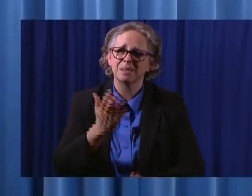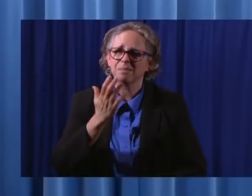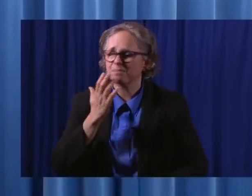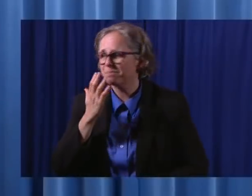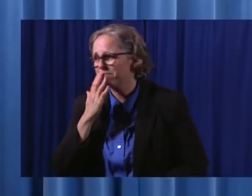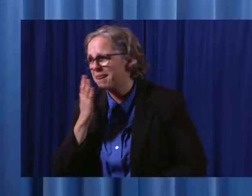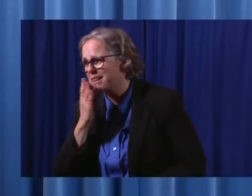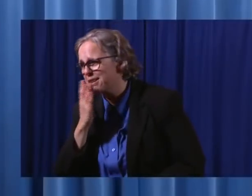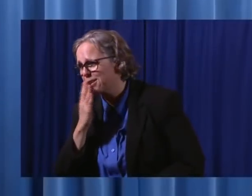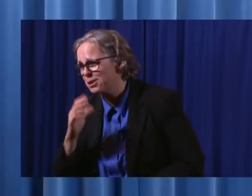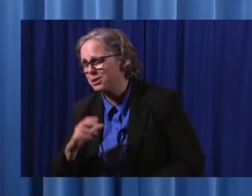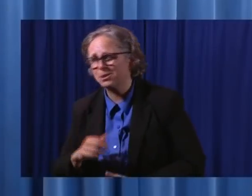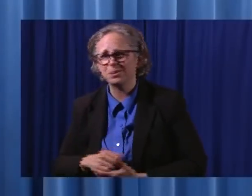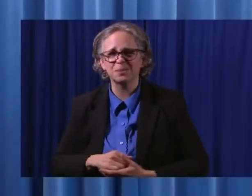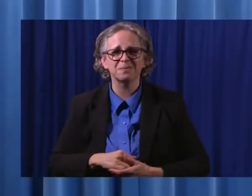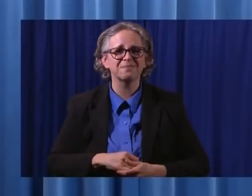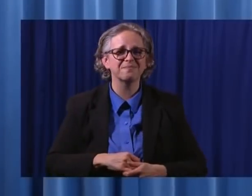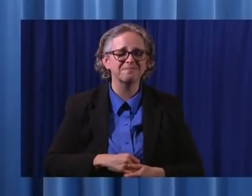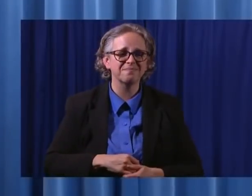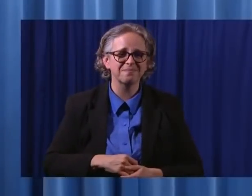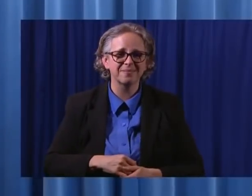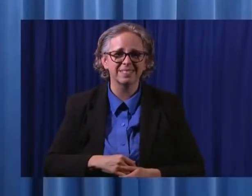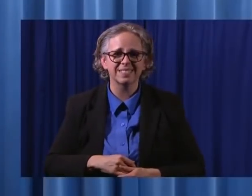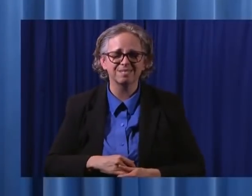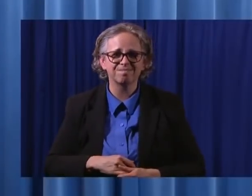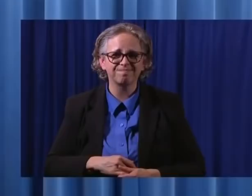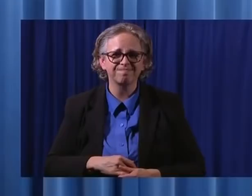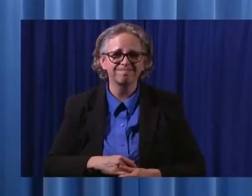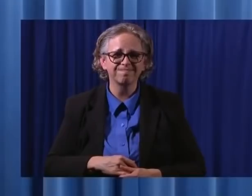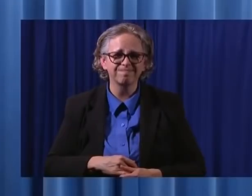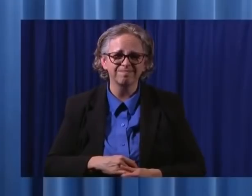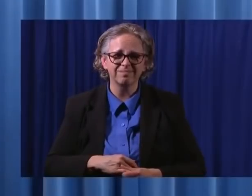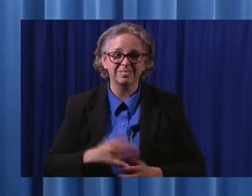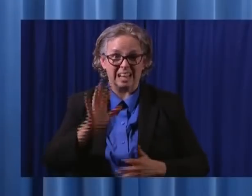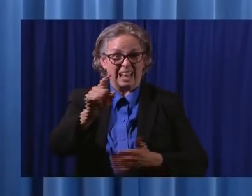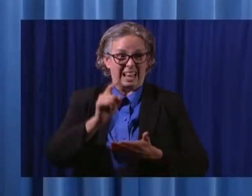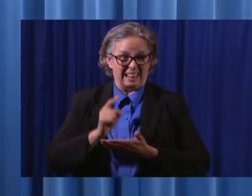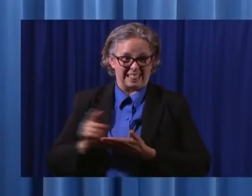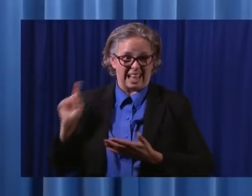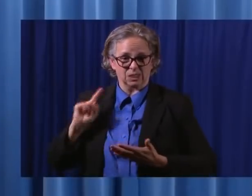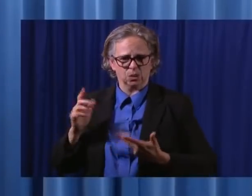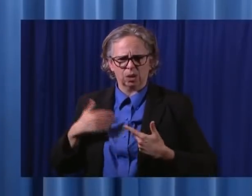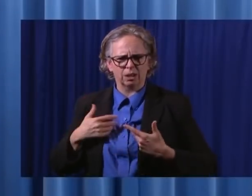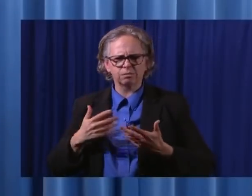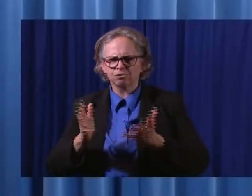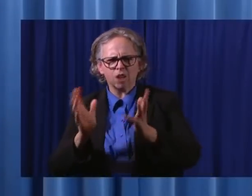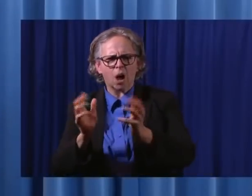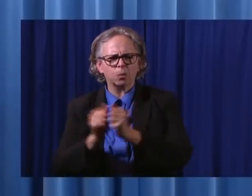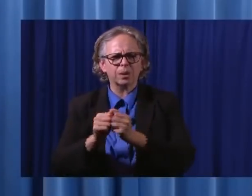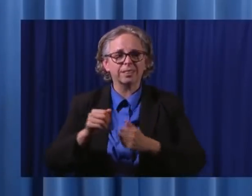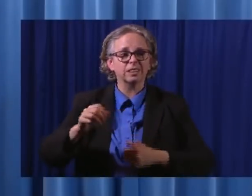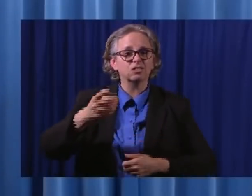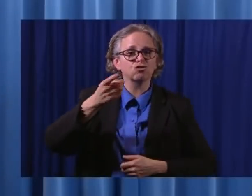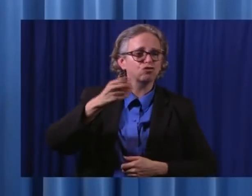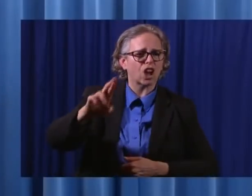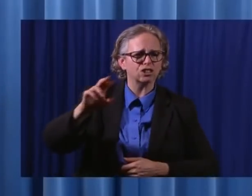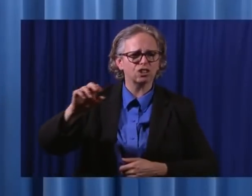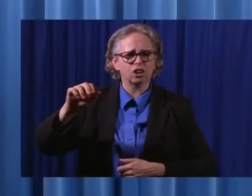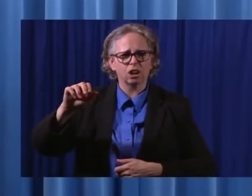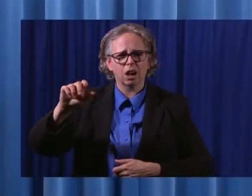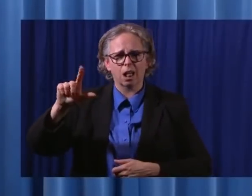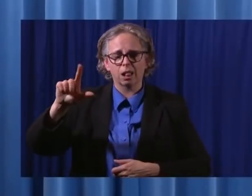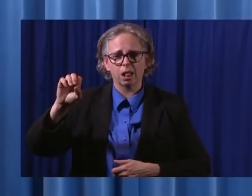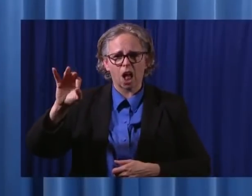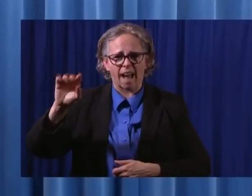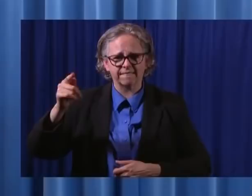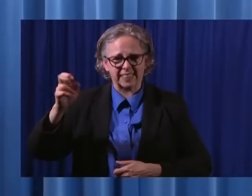sir. Last week, we heard from Dr. Rick Lofgren from UC Health about the situation in Hamilton County. And as we said,